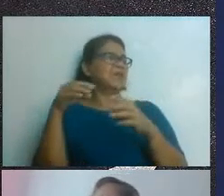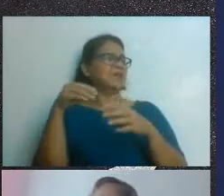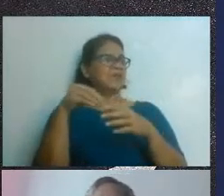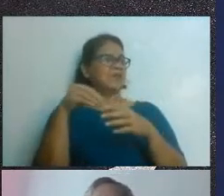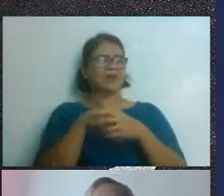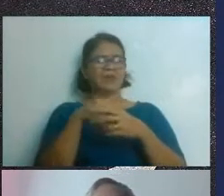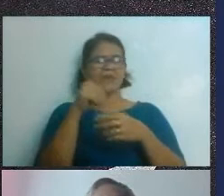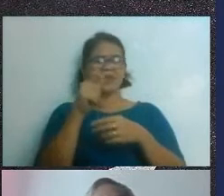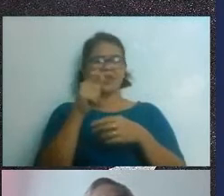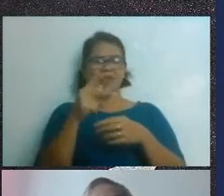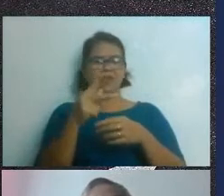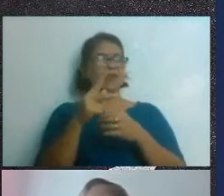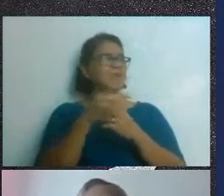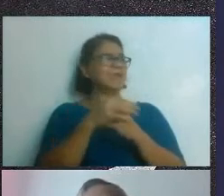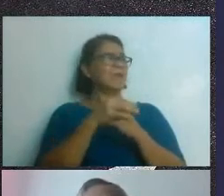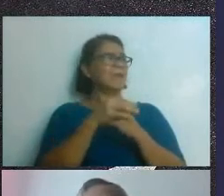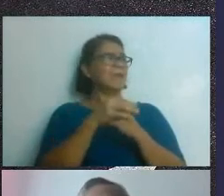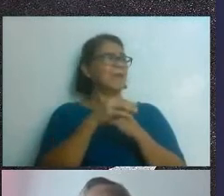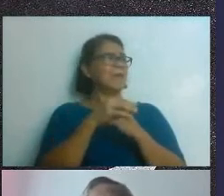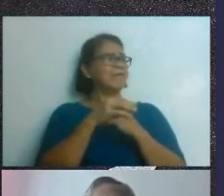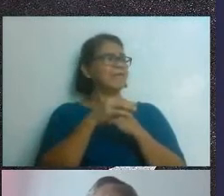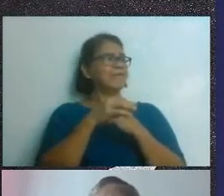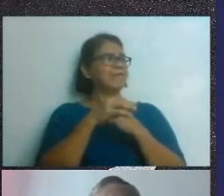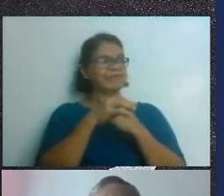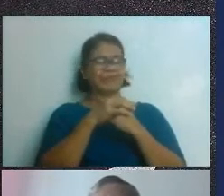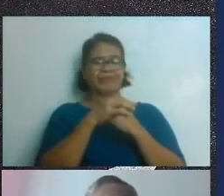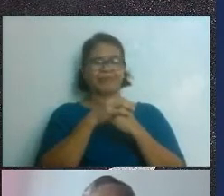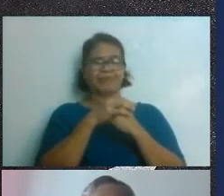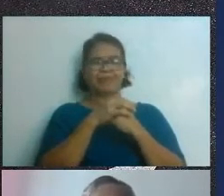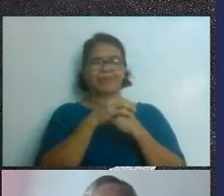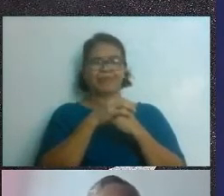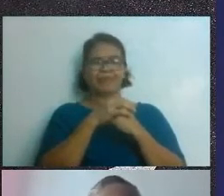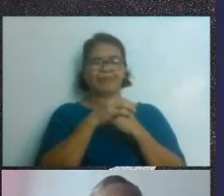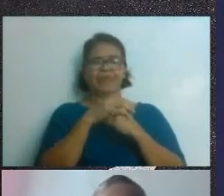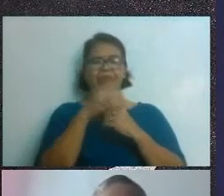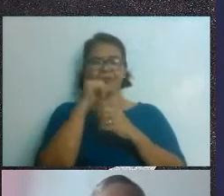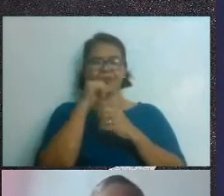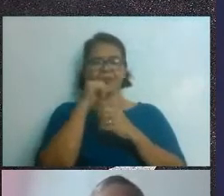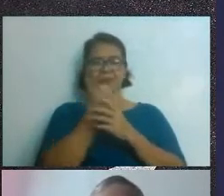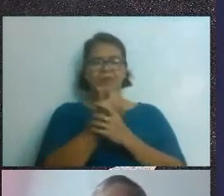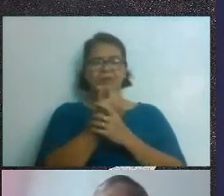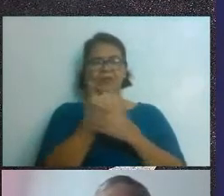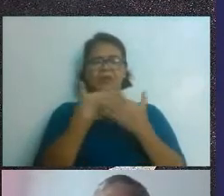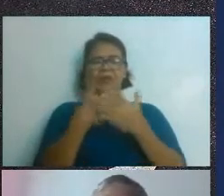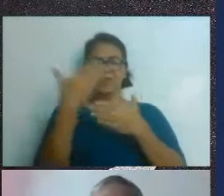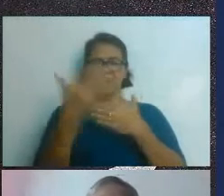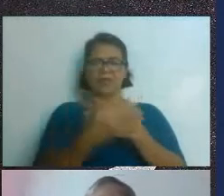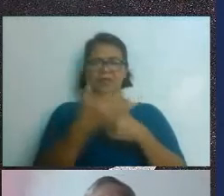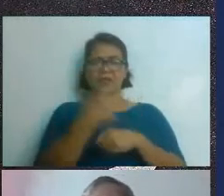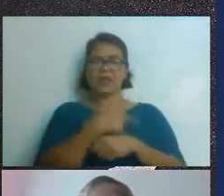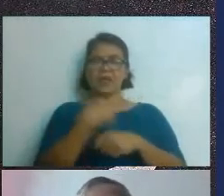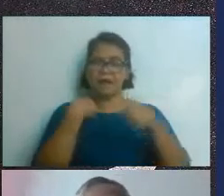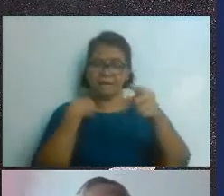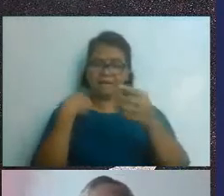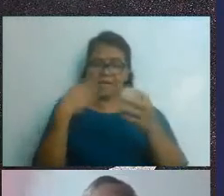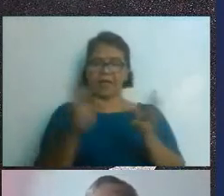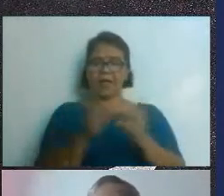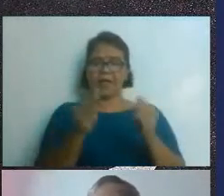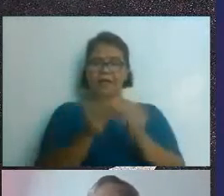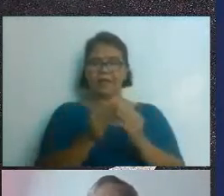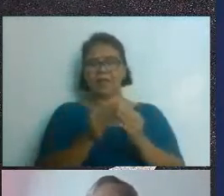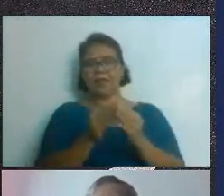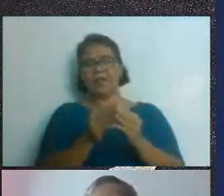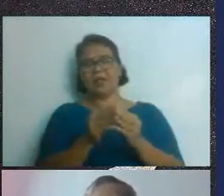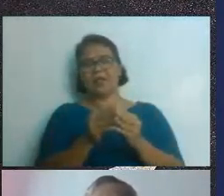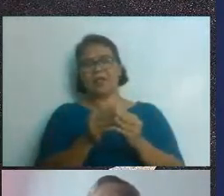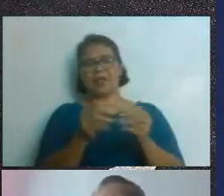very hard. In fact, bukas yata or the next day, may meeting kami with Bang Liling and